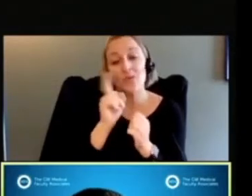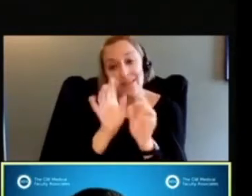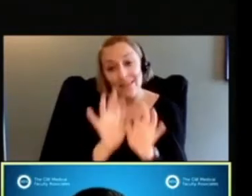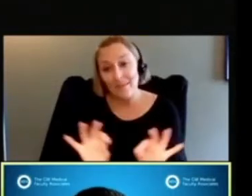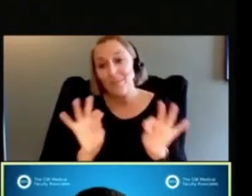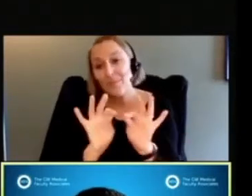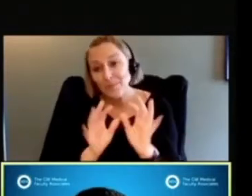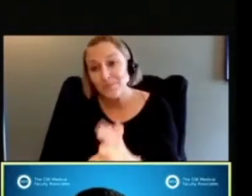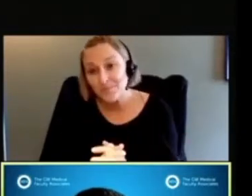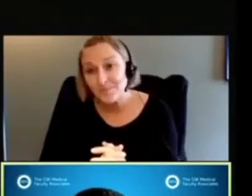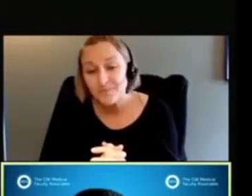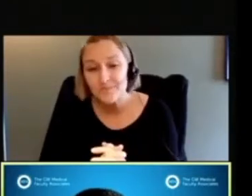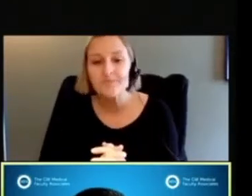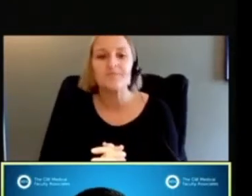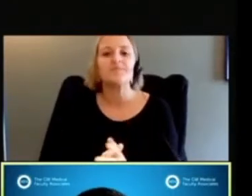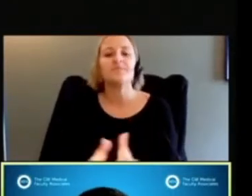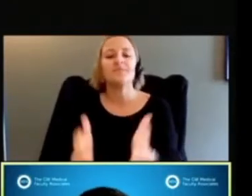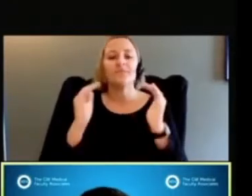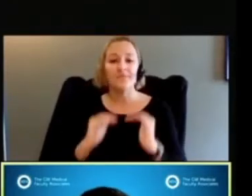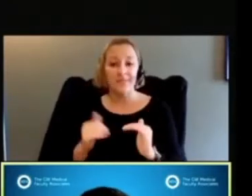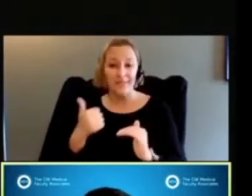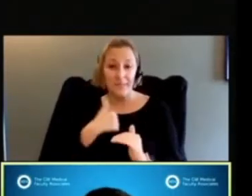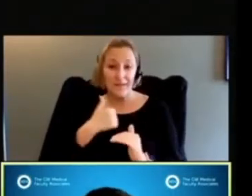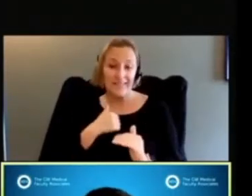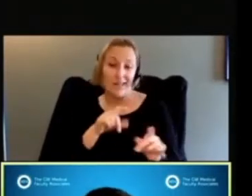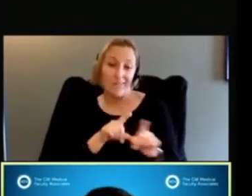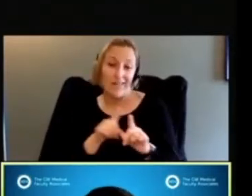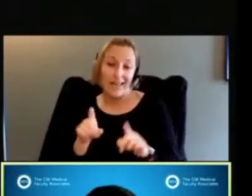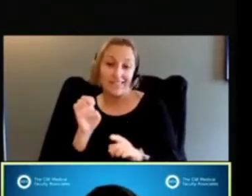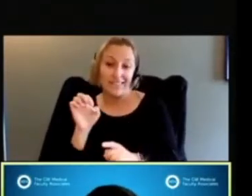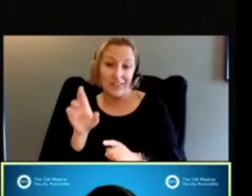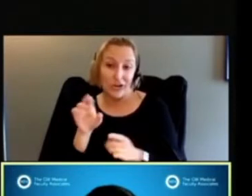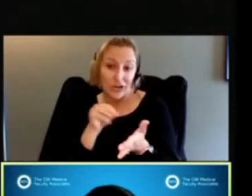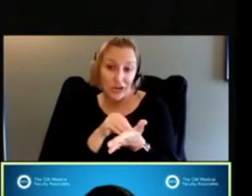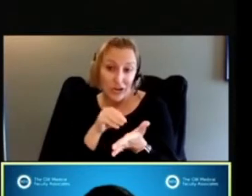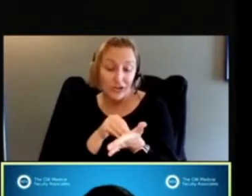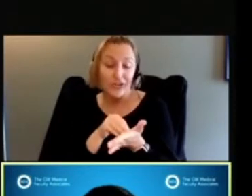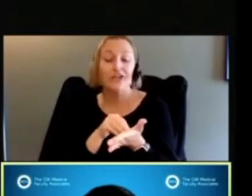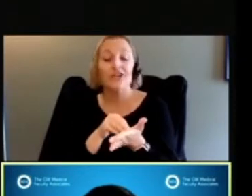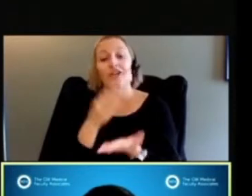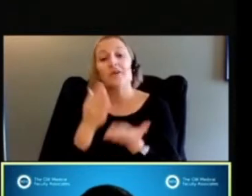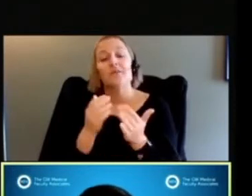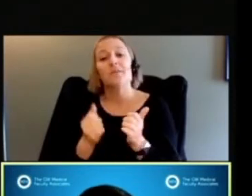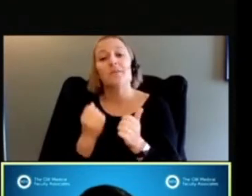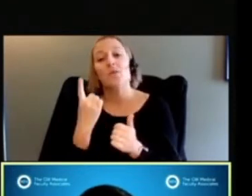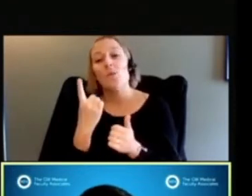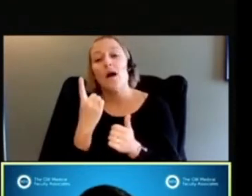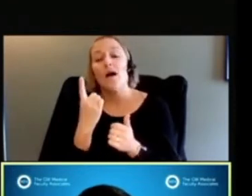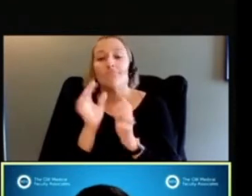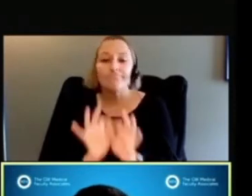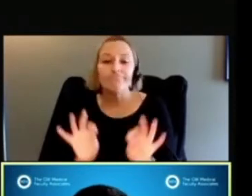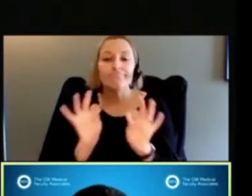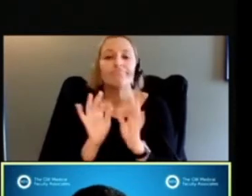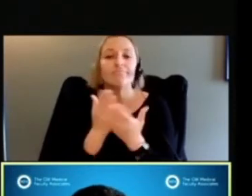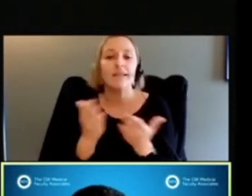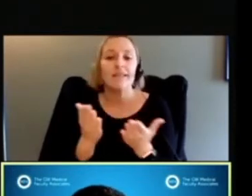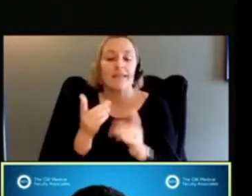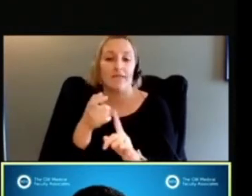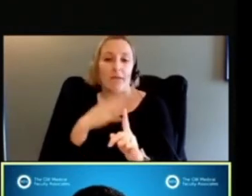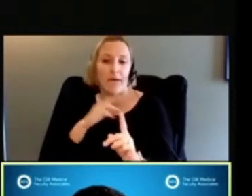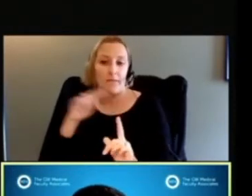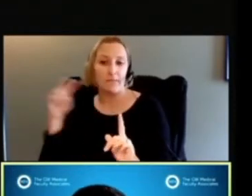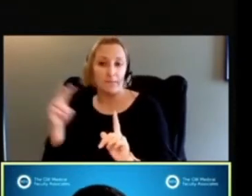then as an ER doctor, probably one of the most important takeaways from my perspective